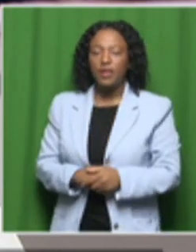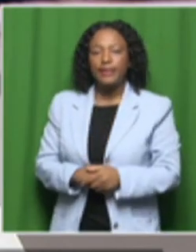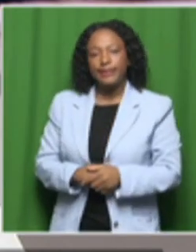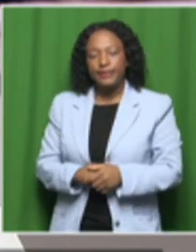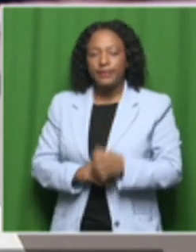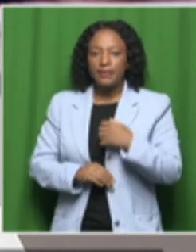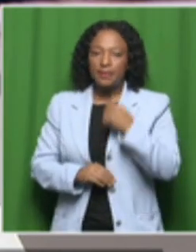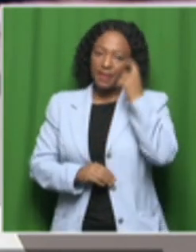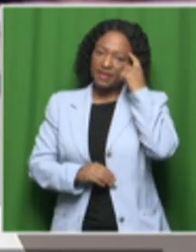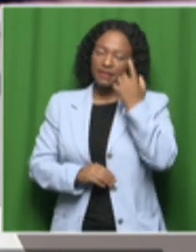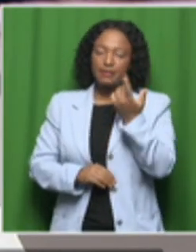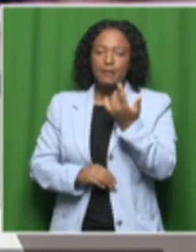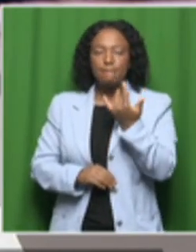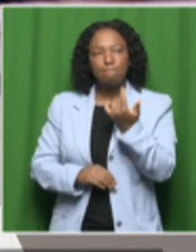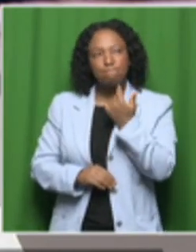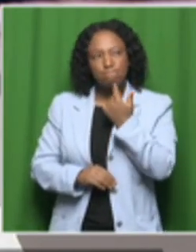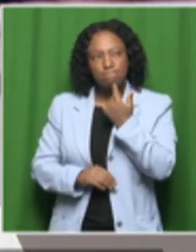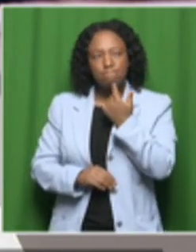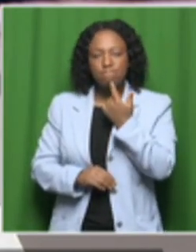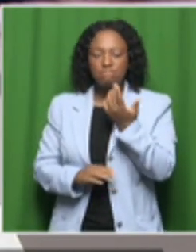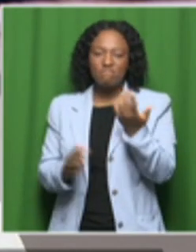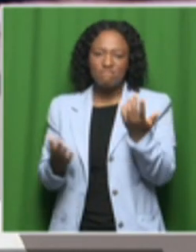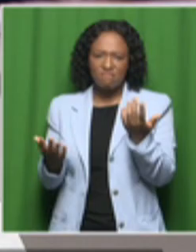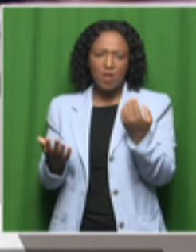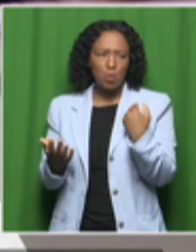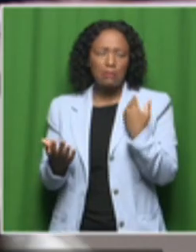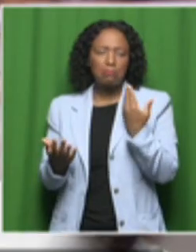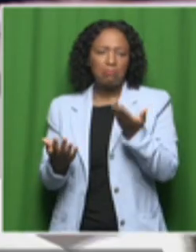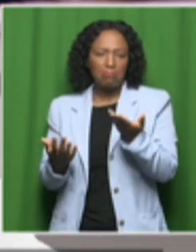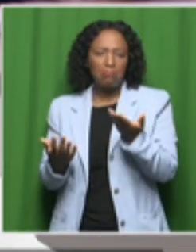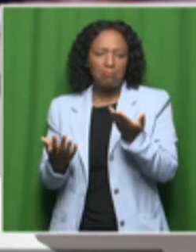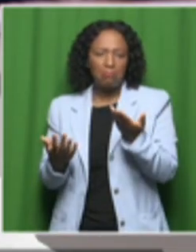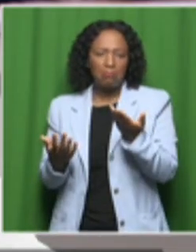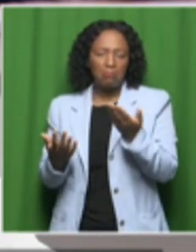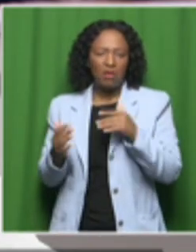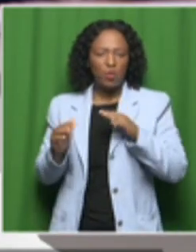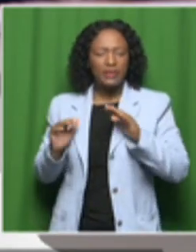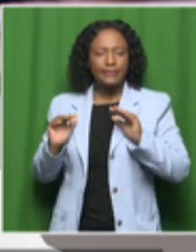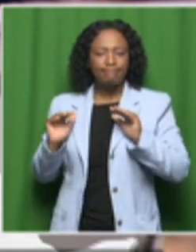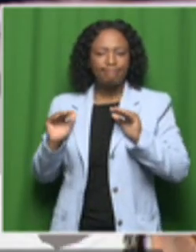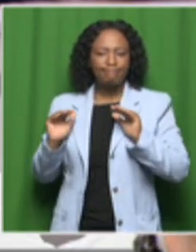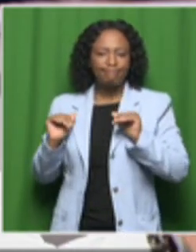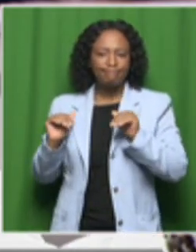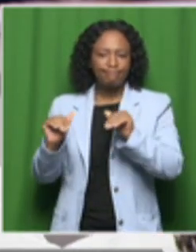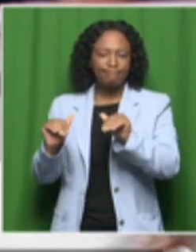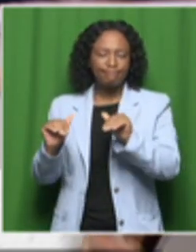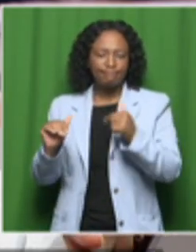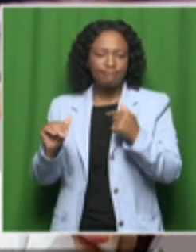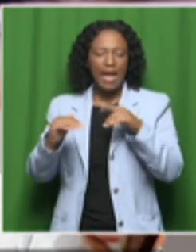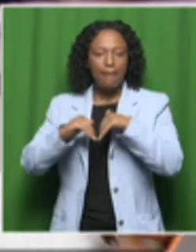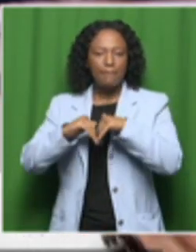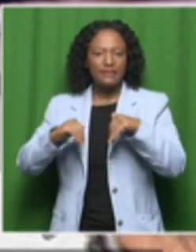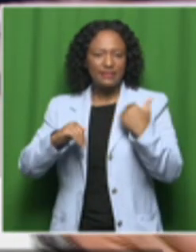because of what we have endured as well, from the apartheid